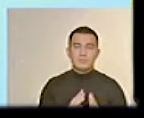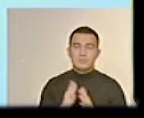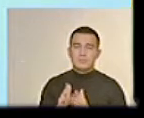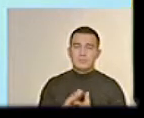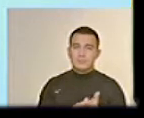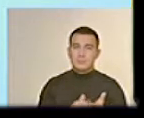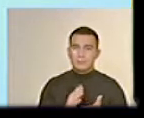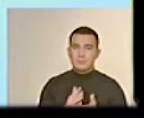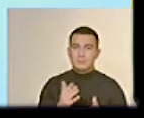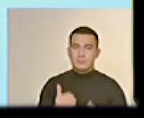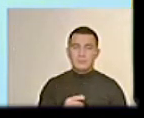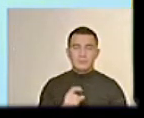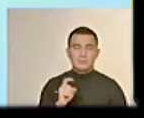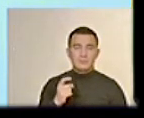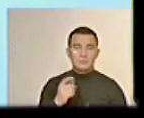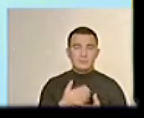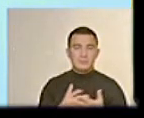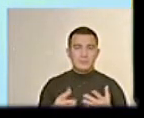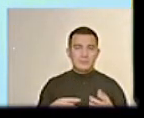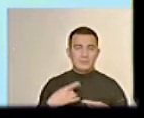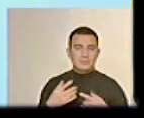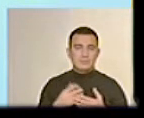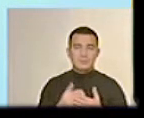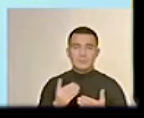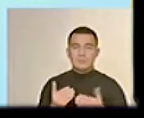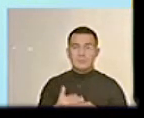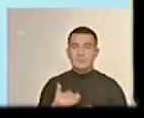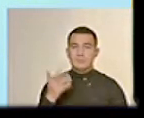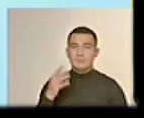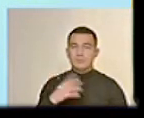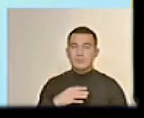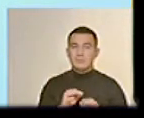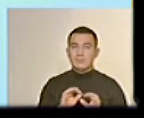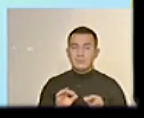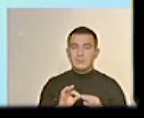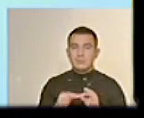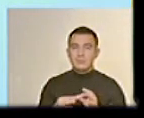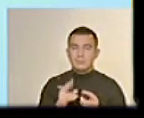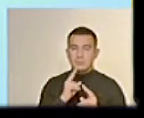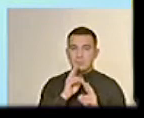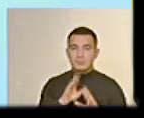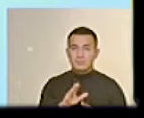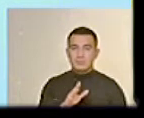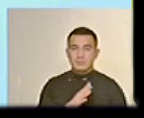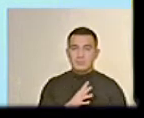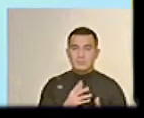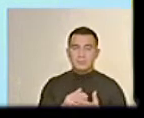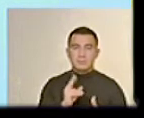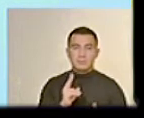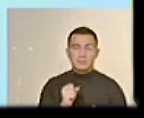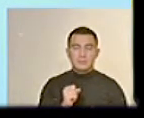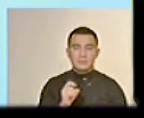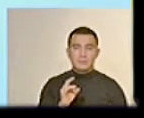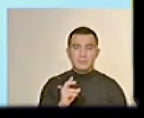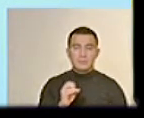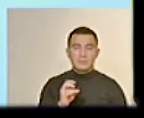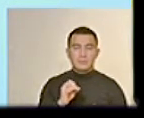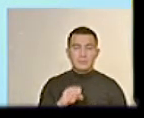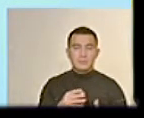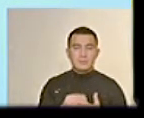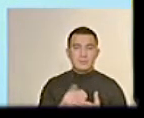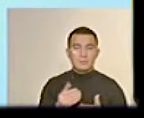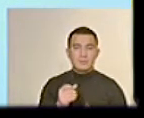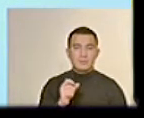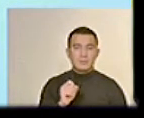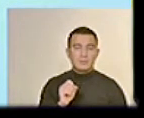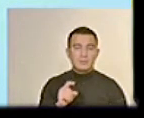Keyingi birikmamizning kimyoviy reaksiyasini men oldingi test topshirig'ida yozib ko'rsatdim. Bunda karbonat angidrid hamda oltin gugurt